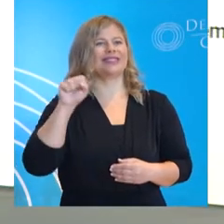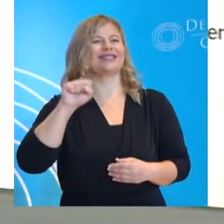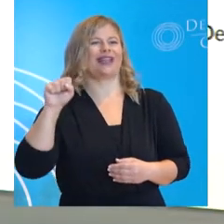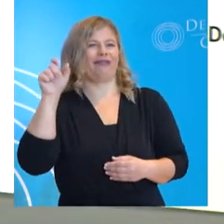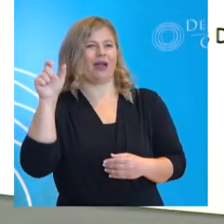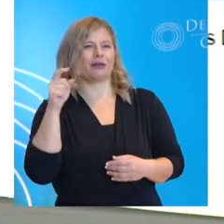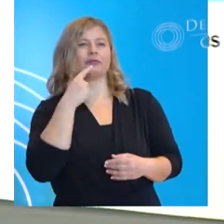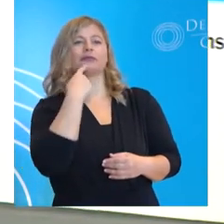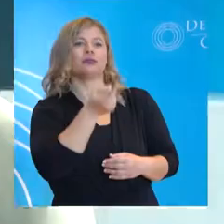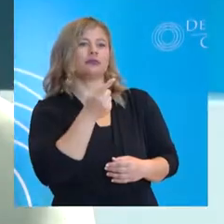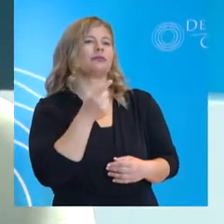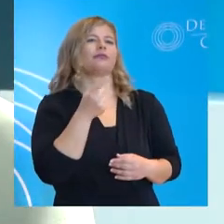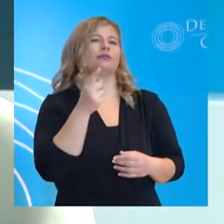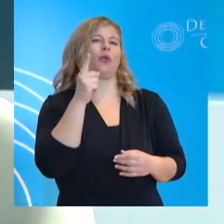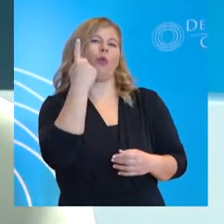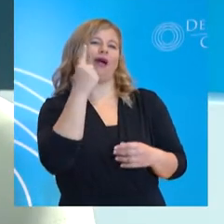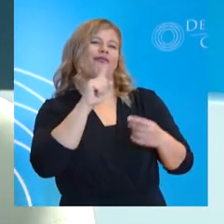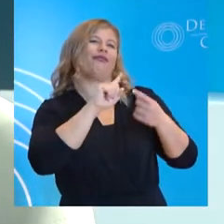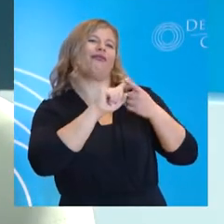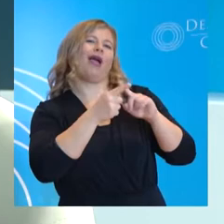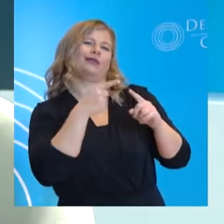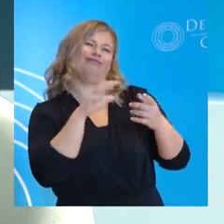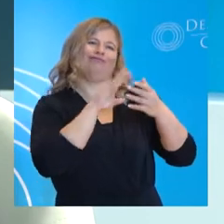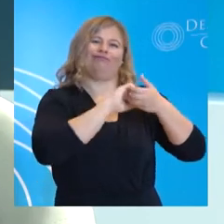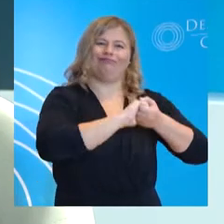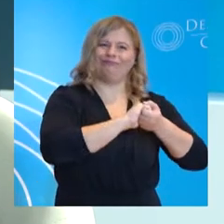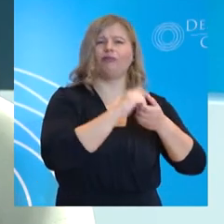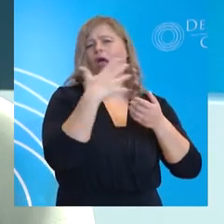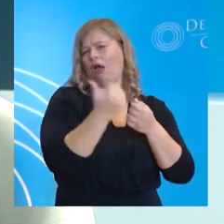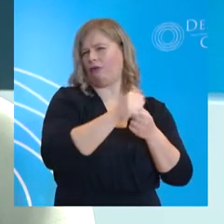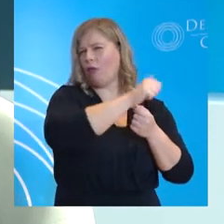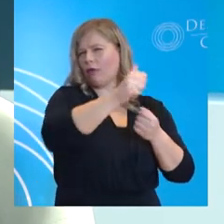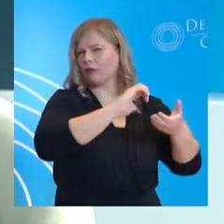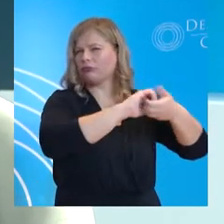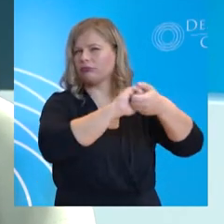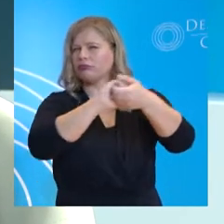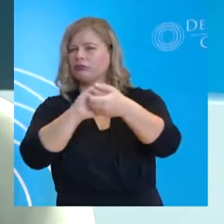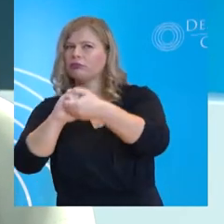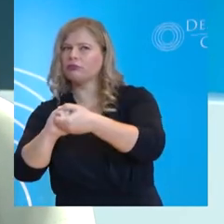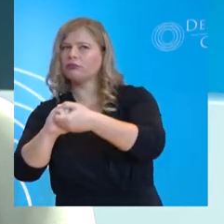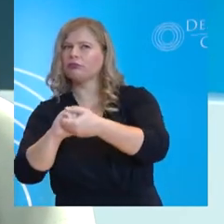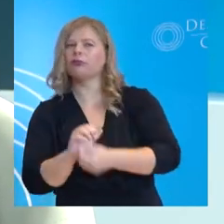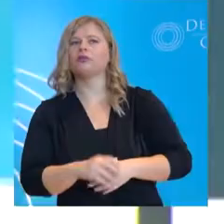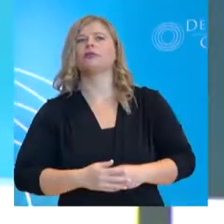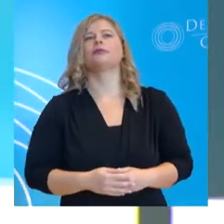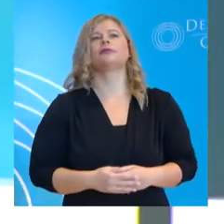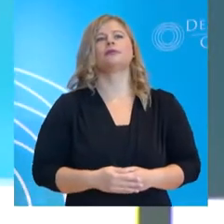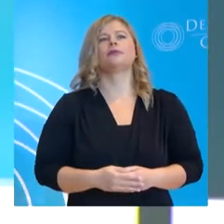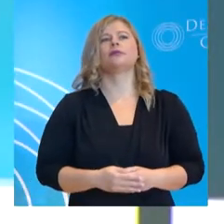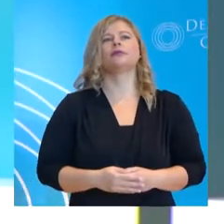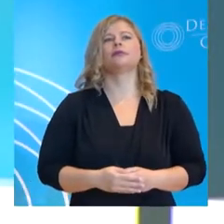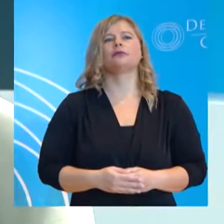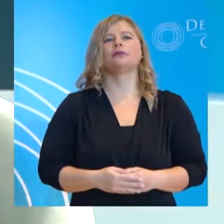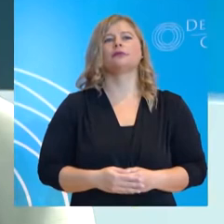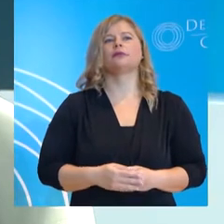No, I mean, what does Article 5 mean if it doesn't mean exactly what you said this alliance is supposed to say, which is that